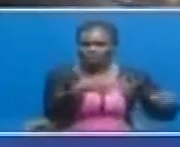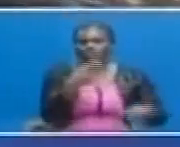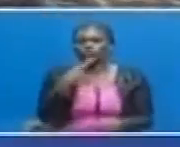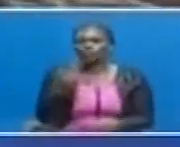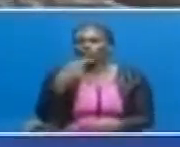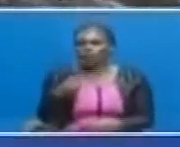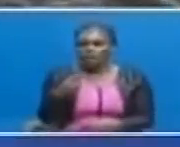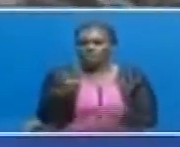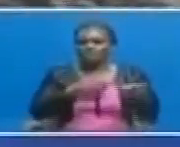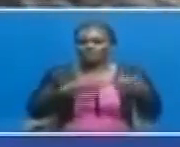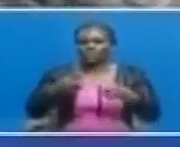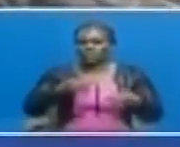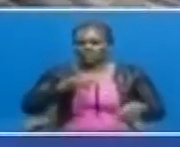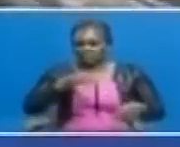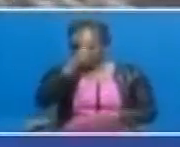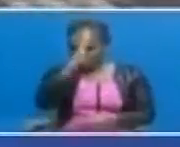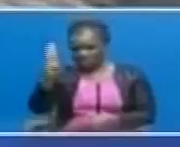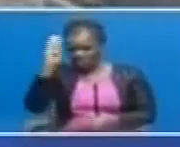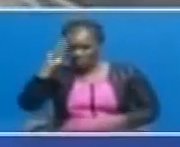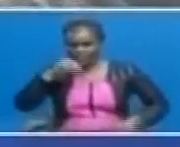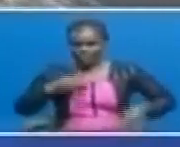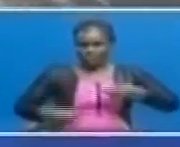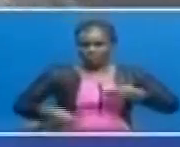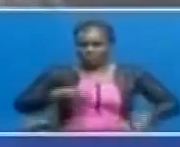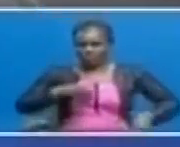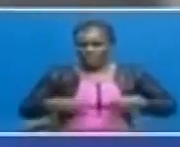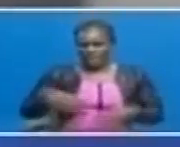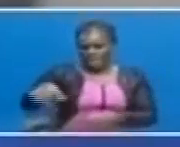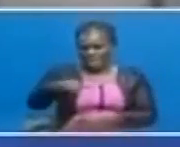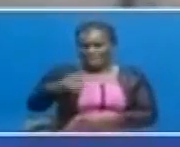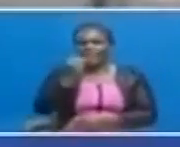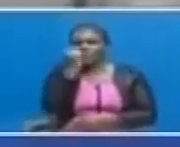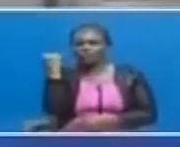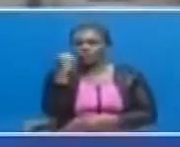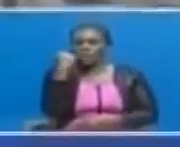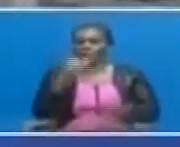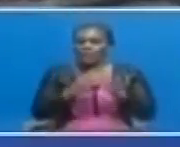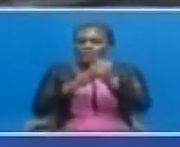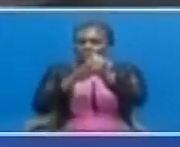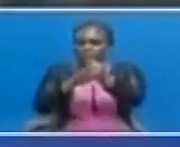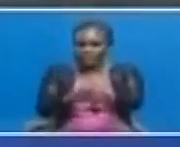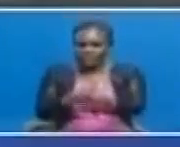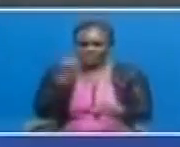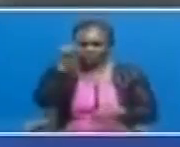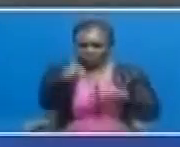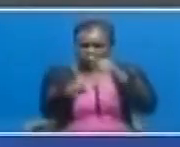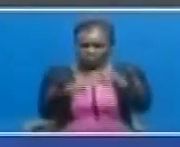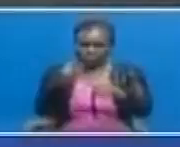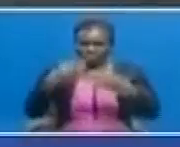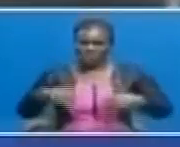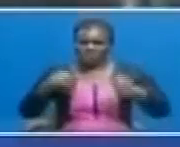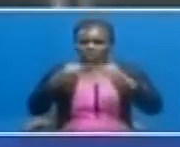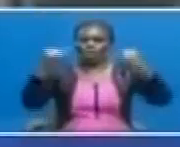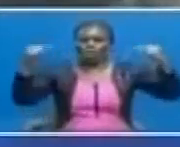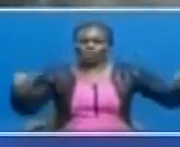counties, some of the Sugar Belt regions. The leaders punched holes at those opposed to the importation of the Ugandan sugar, claiming they